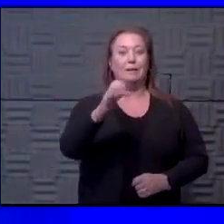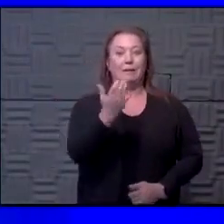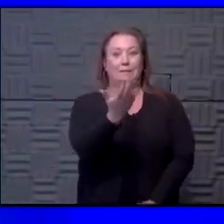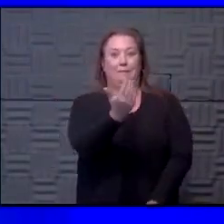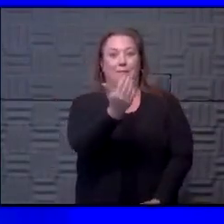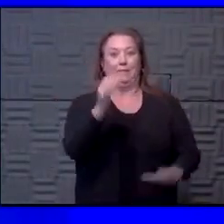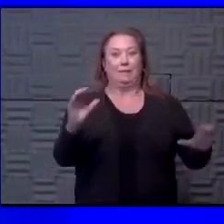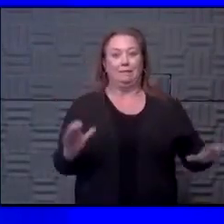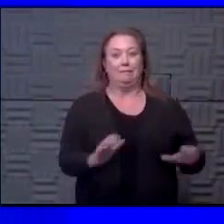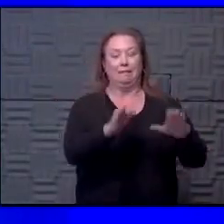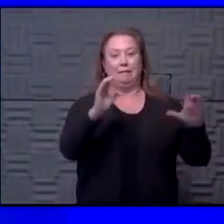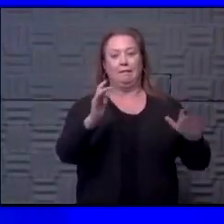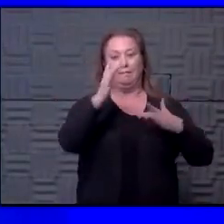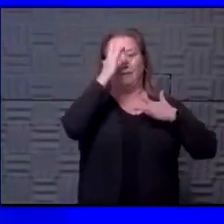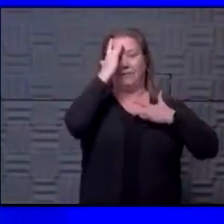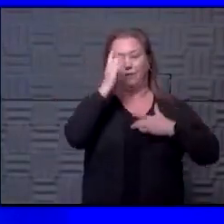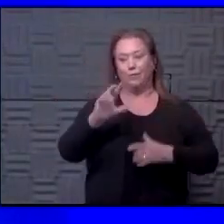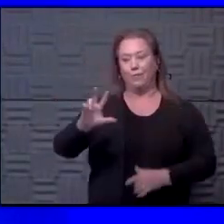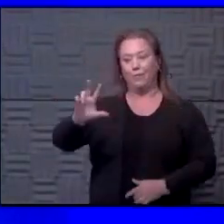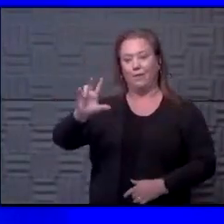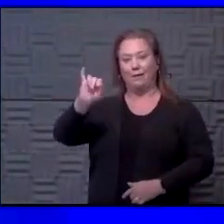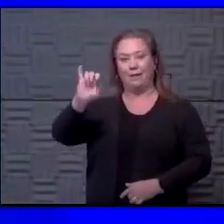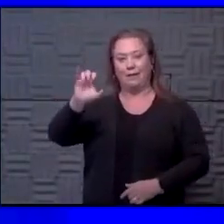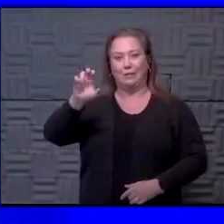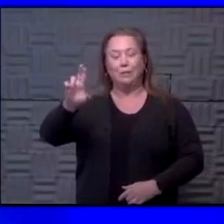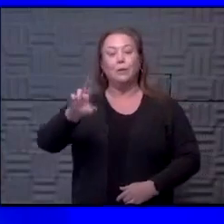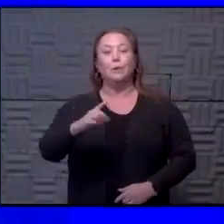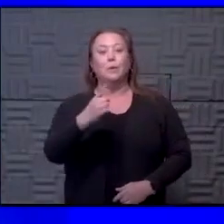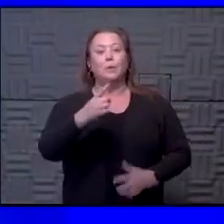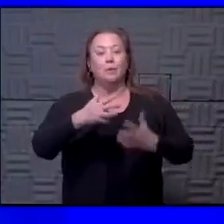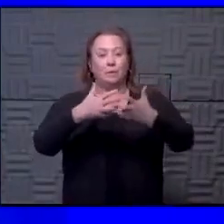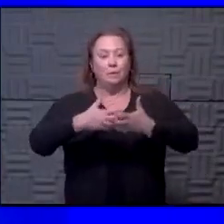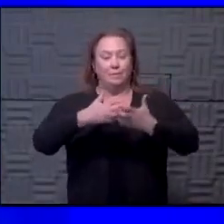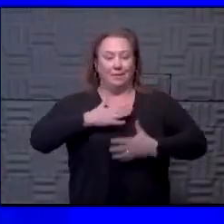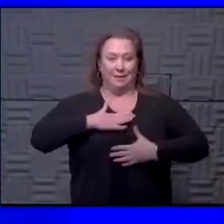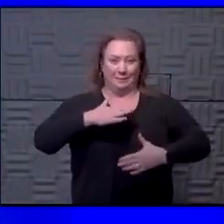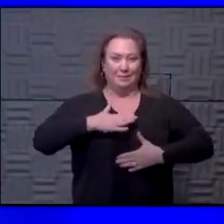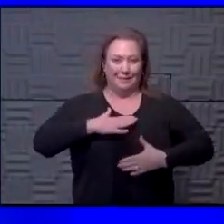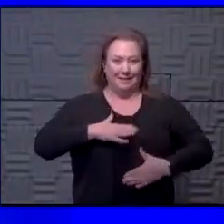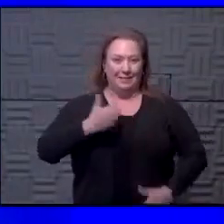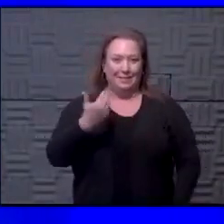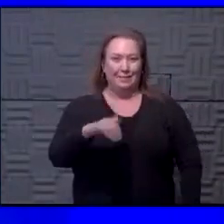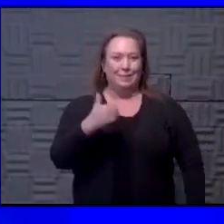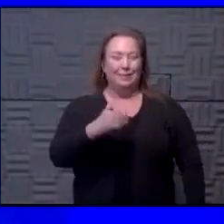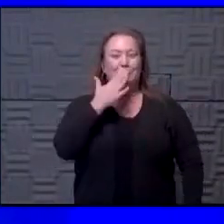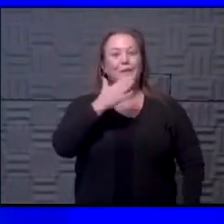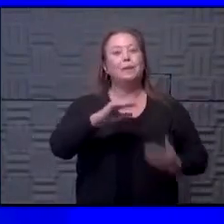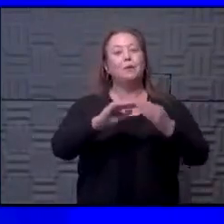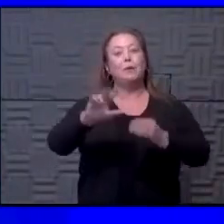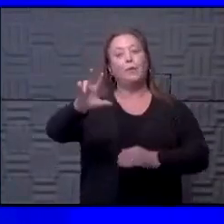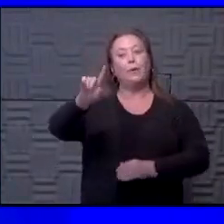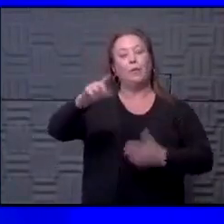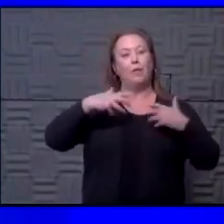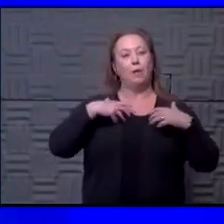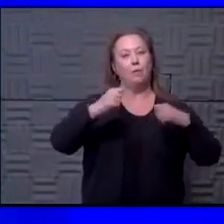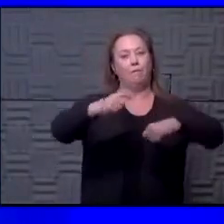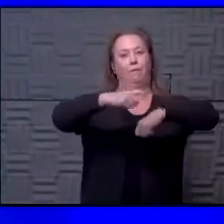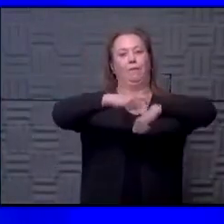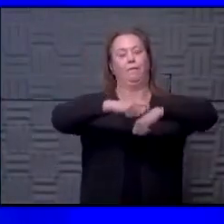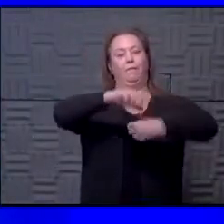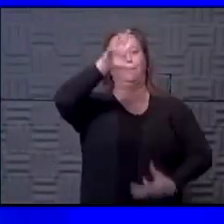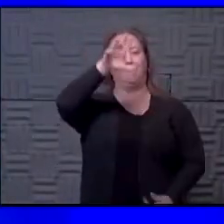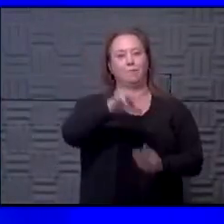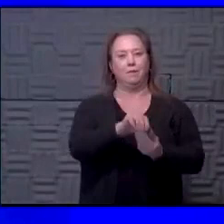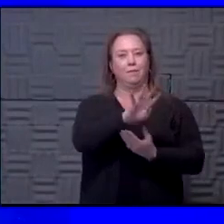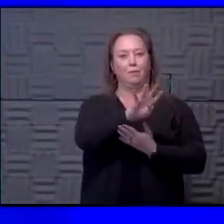active infections with only 3 of those in the ICU. And only 1 on the ventilator, which is a really good thing. 31 still in that recovery period, so